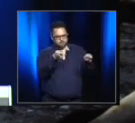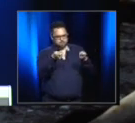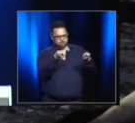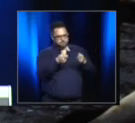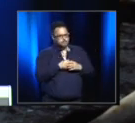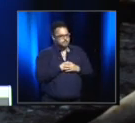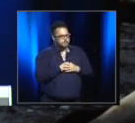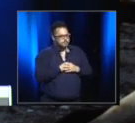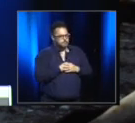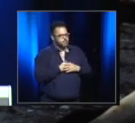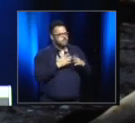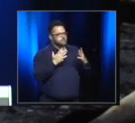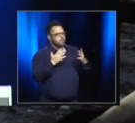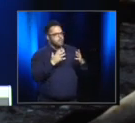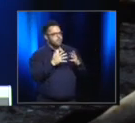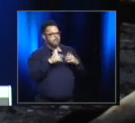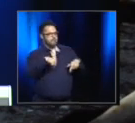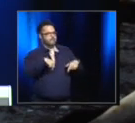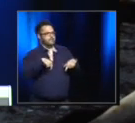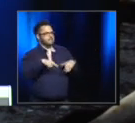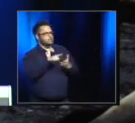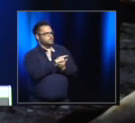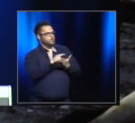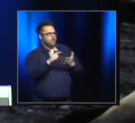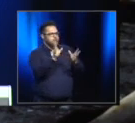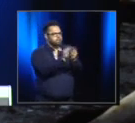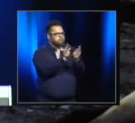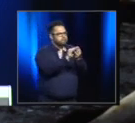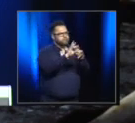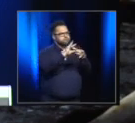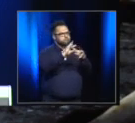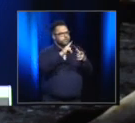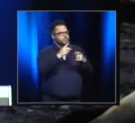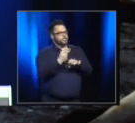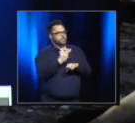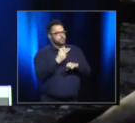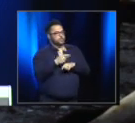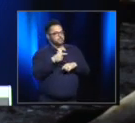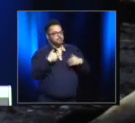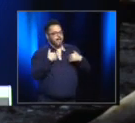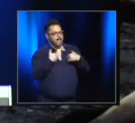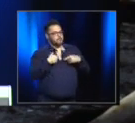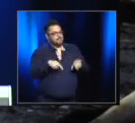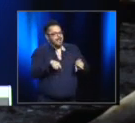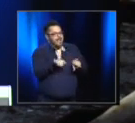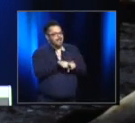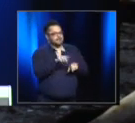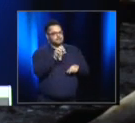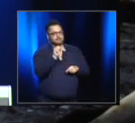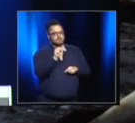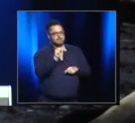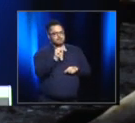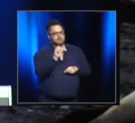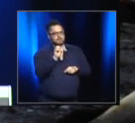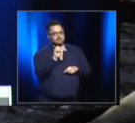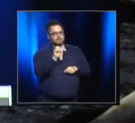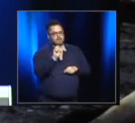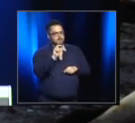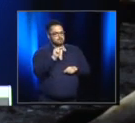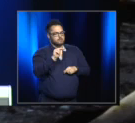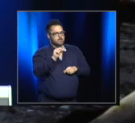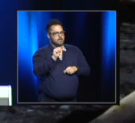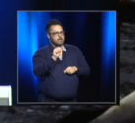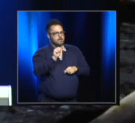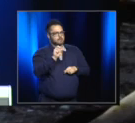So there's been a lot of talks at this meeting about using marine mammals as sentinels of change. And I think this is an early example of